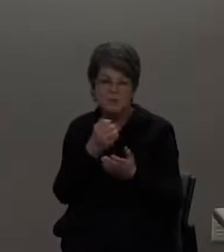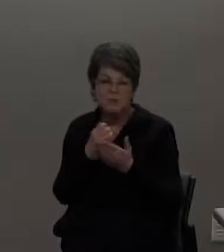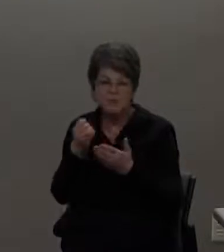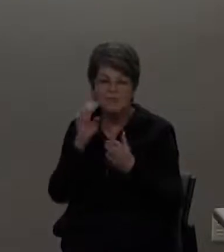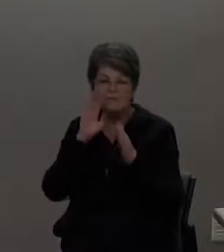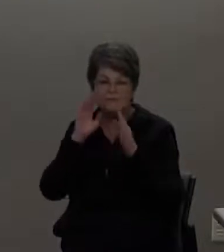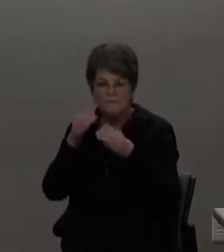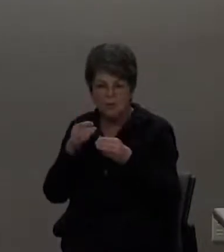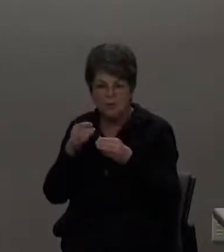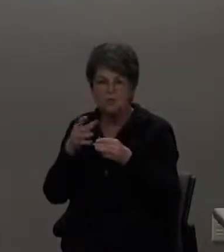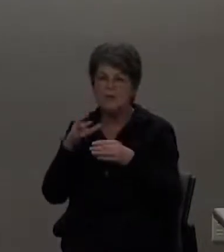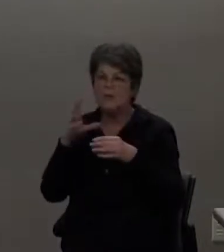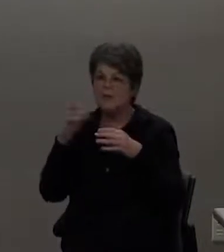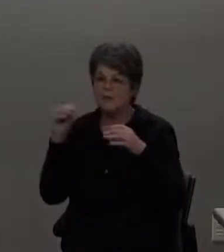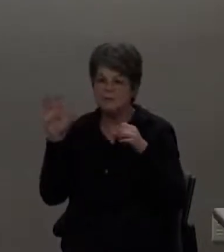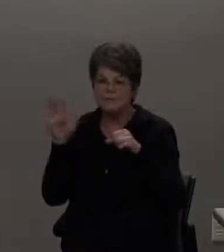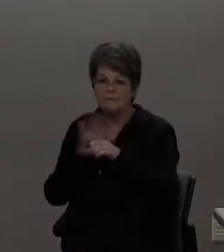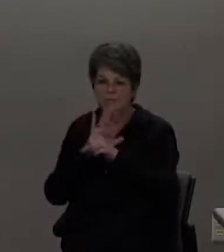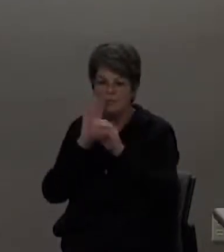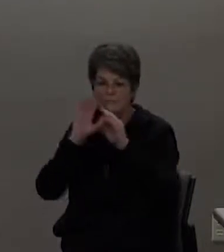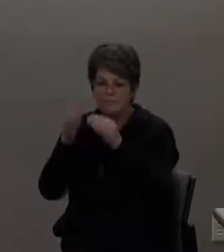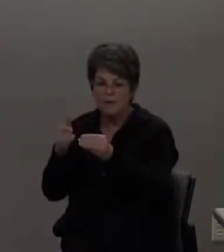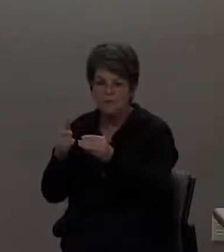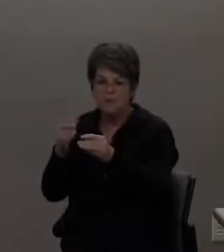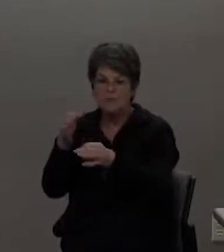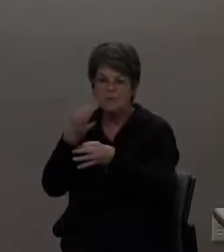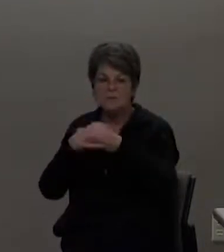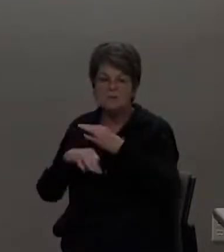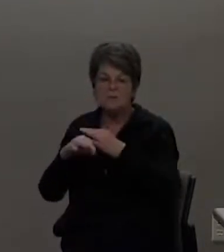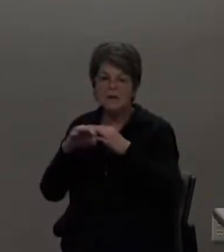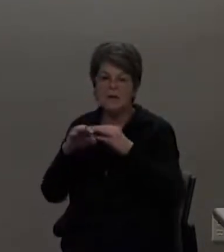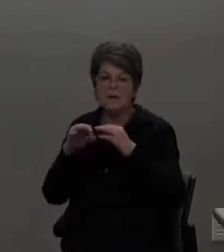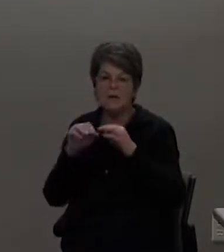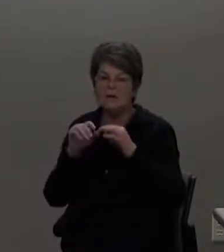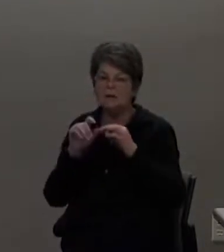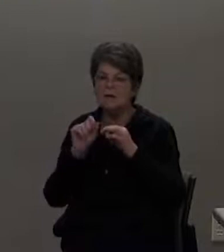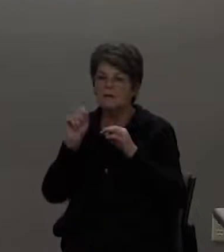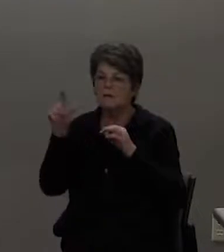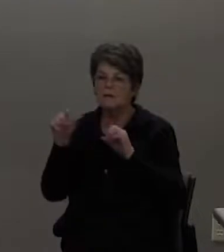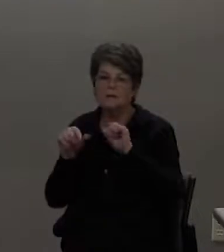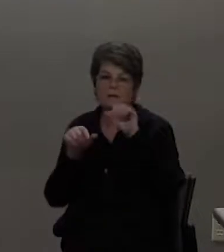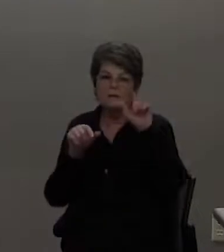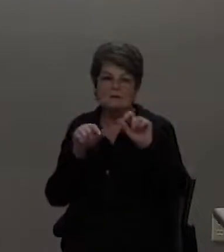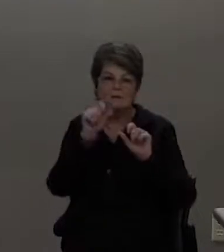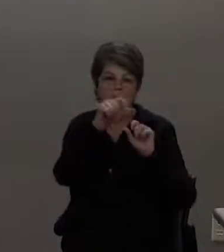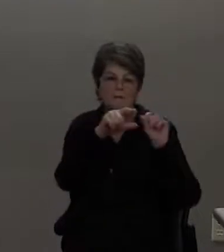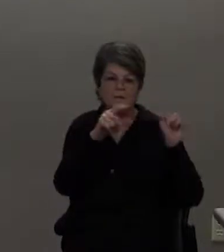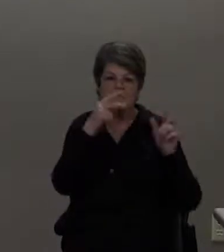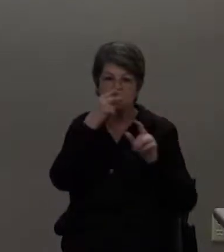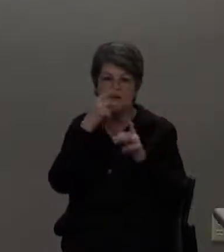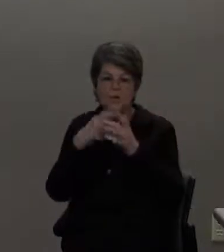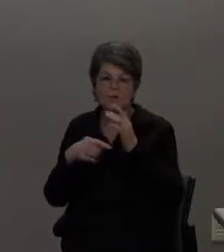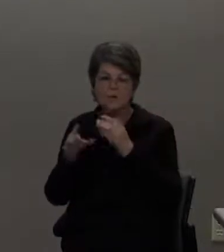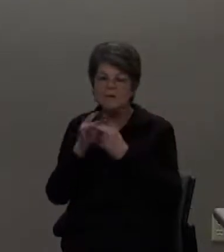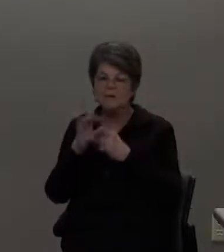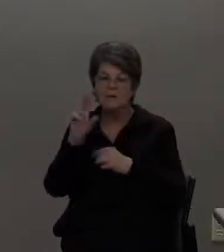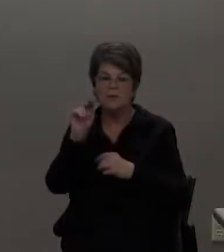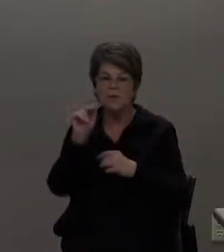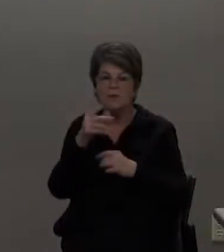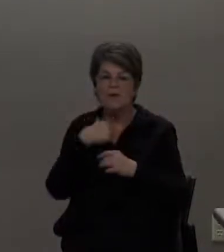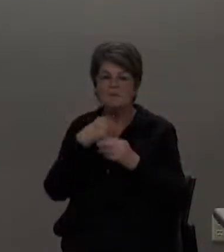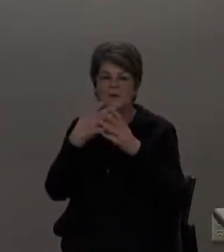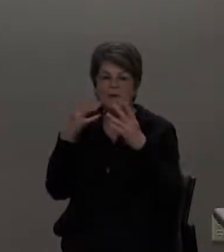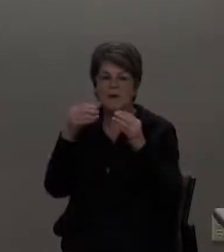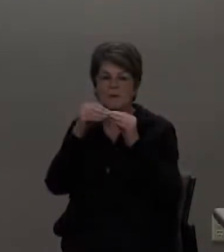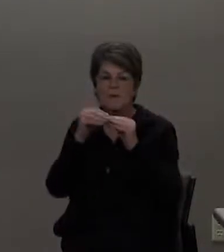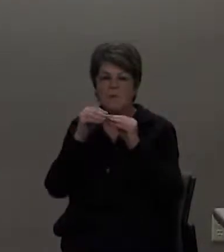focus on that and go whole hog at it, rather than saying we're just gonna sprint, you know, throw everything out there and see what sticks. I think you're gonna have a lot more